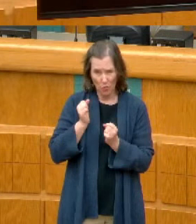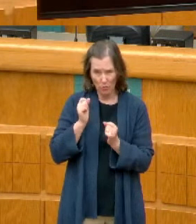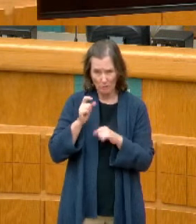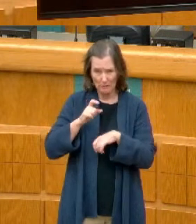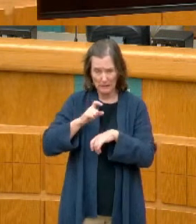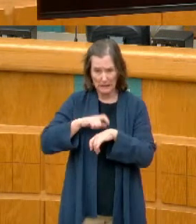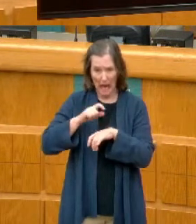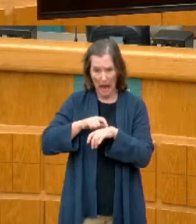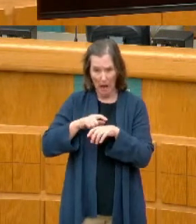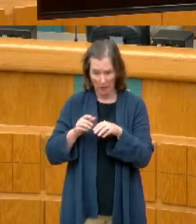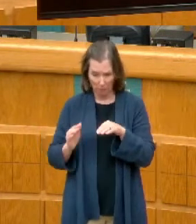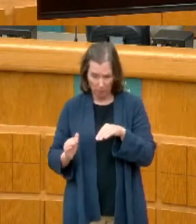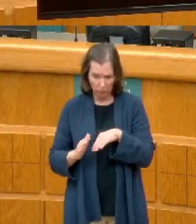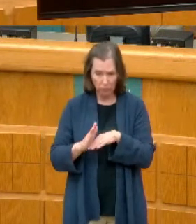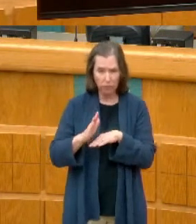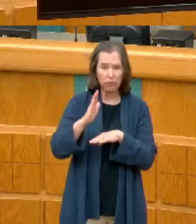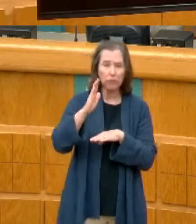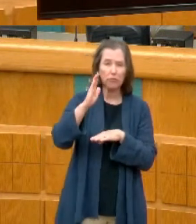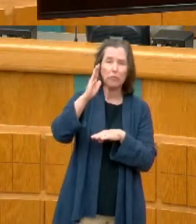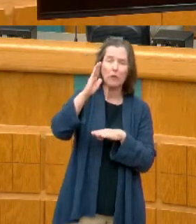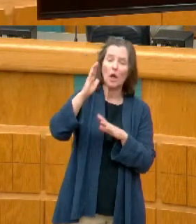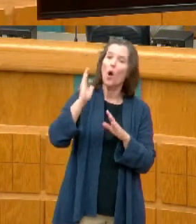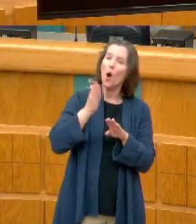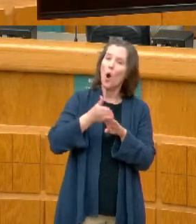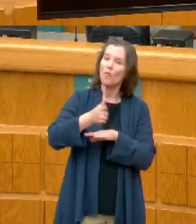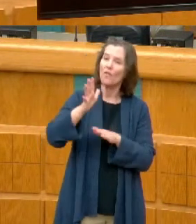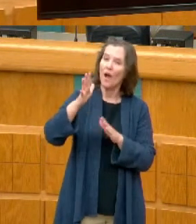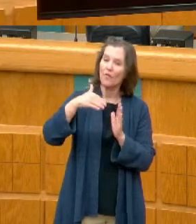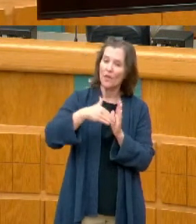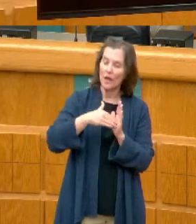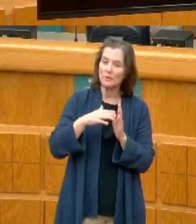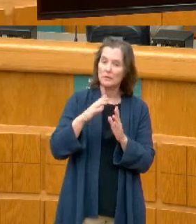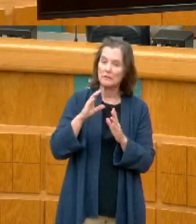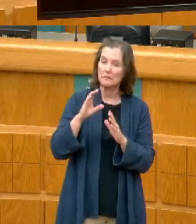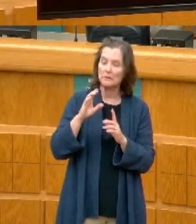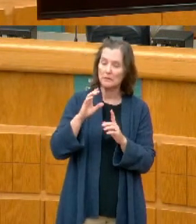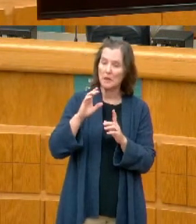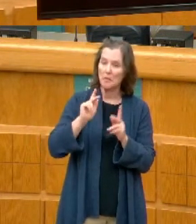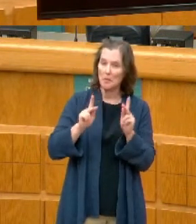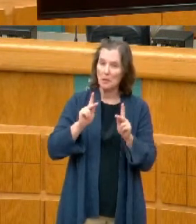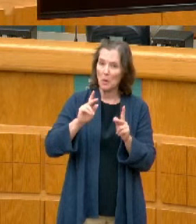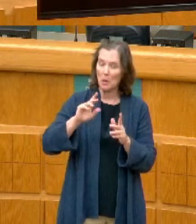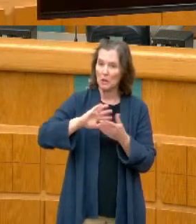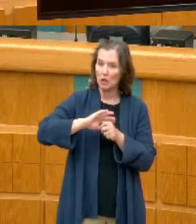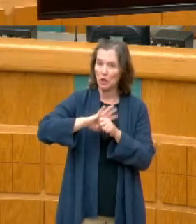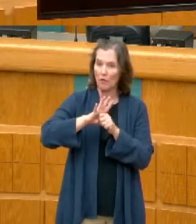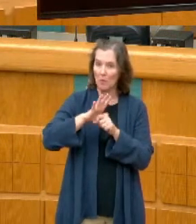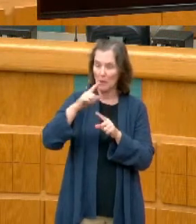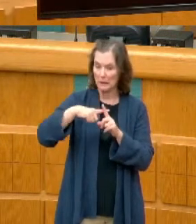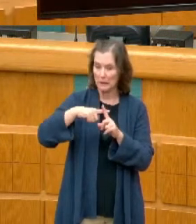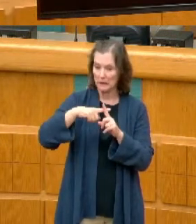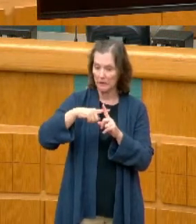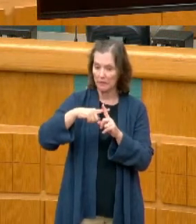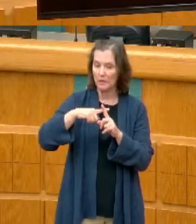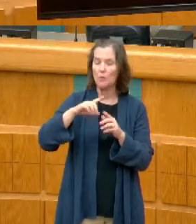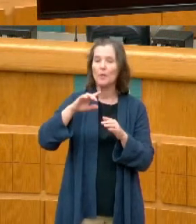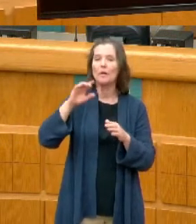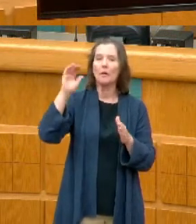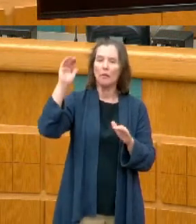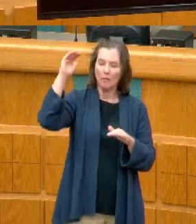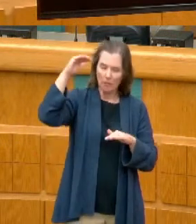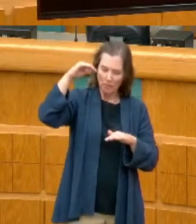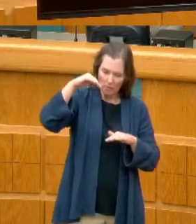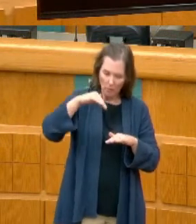5,565 COVID cases. And then you see we were doing really well and those numbers were coming way down in June. Everybody was starting to